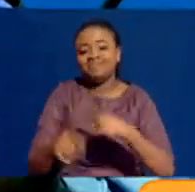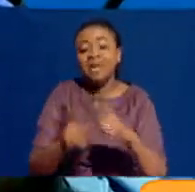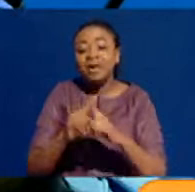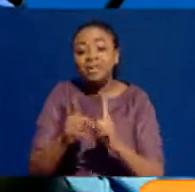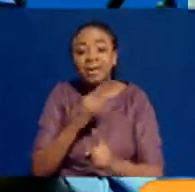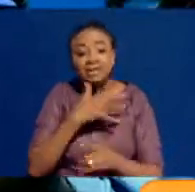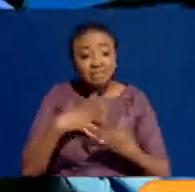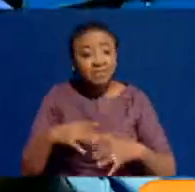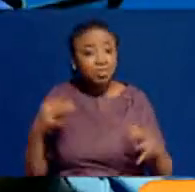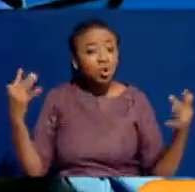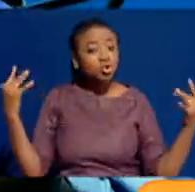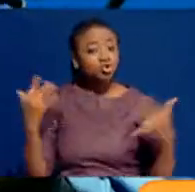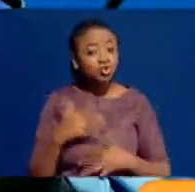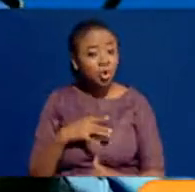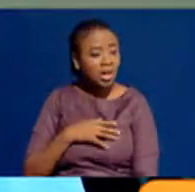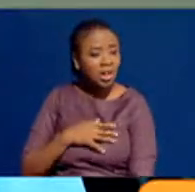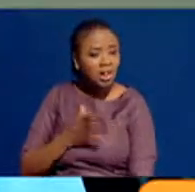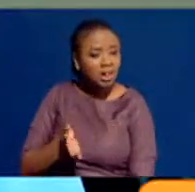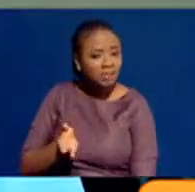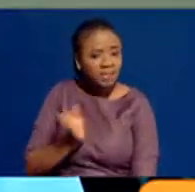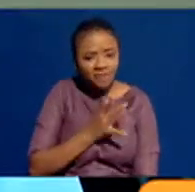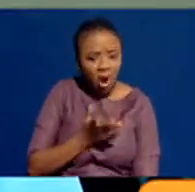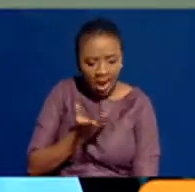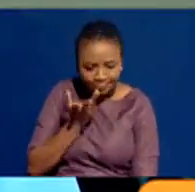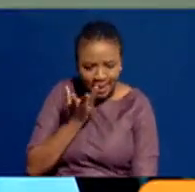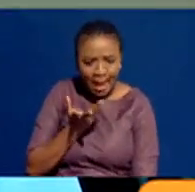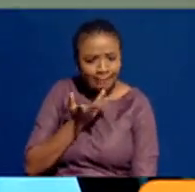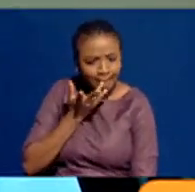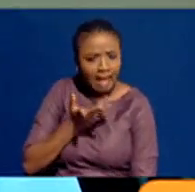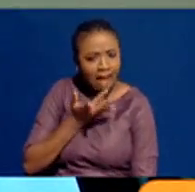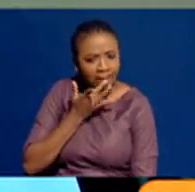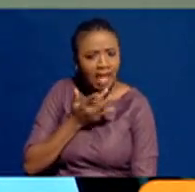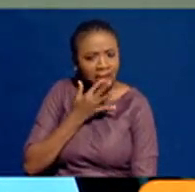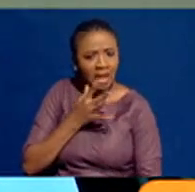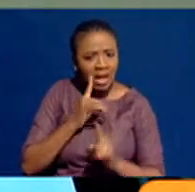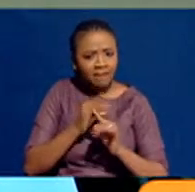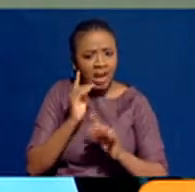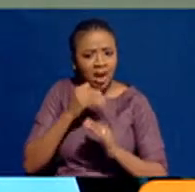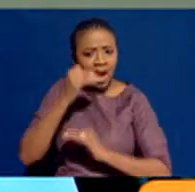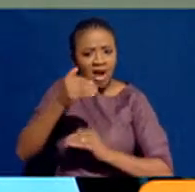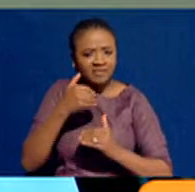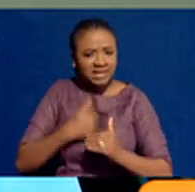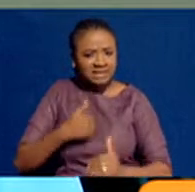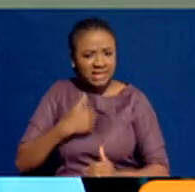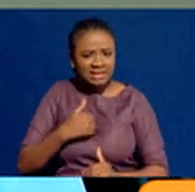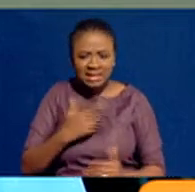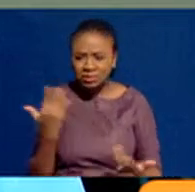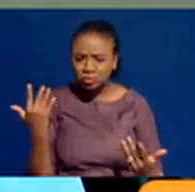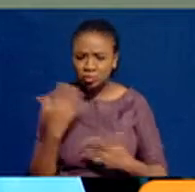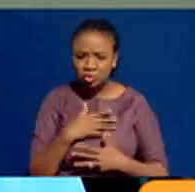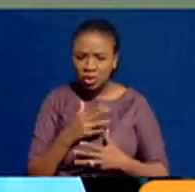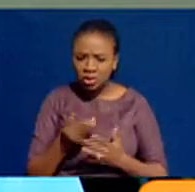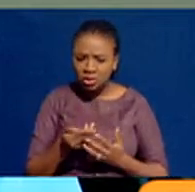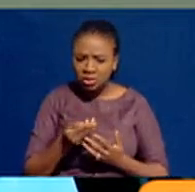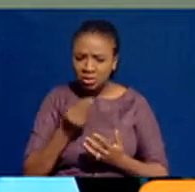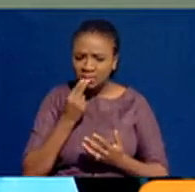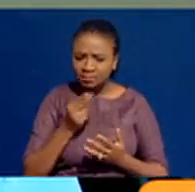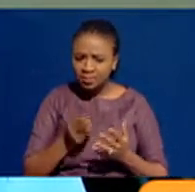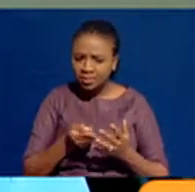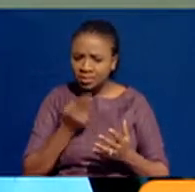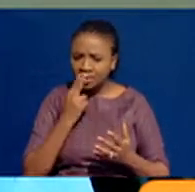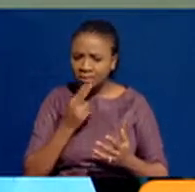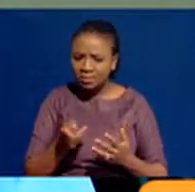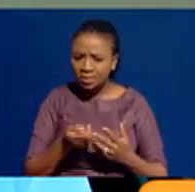food they were eating before. But once they have the surgery and then they take two to three tablespoons of food and they're okay, they're shocked at how